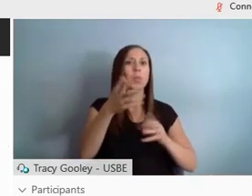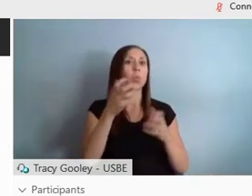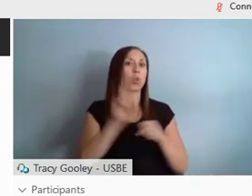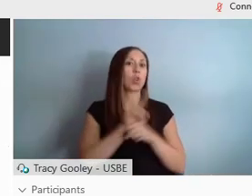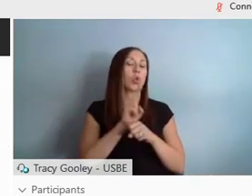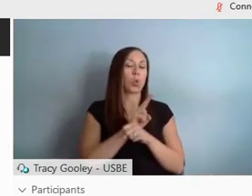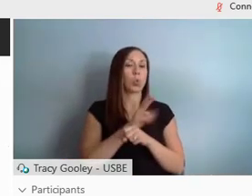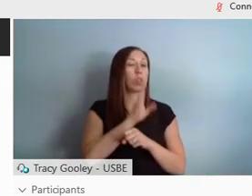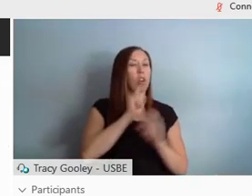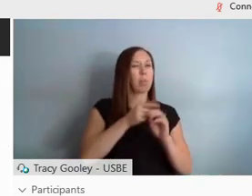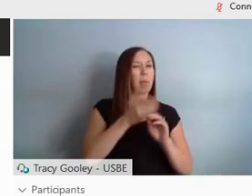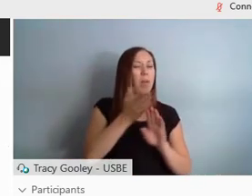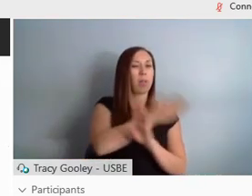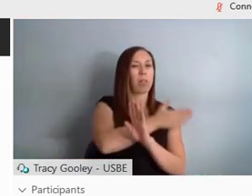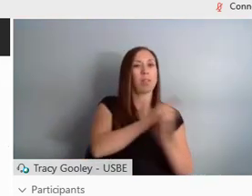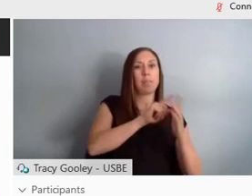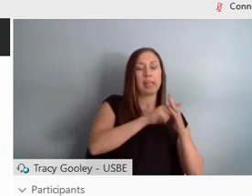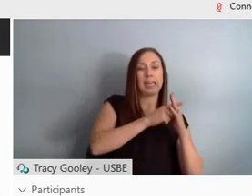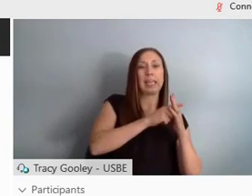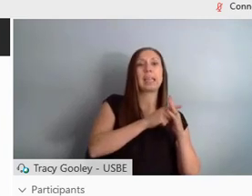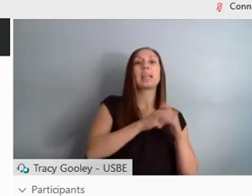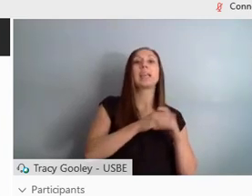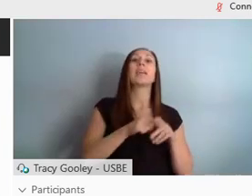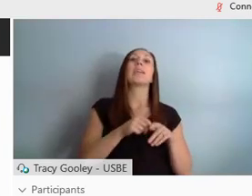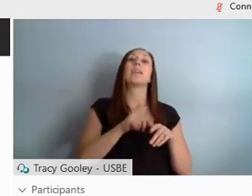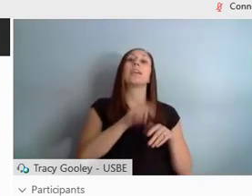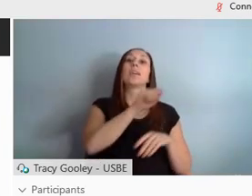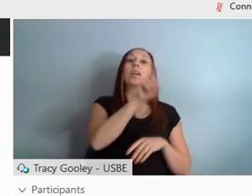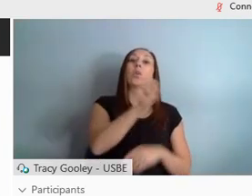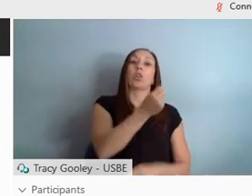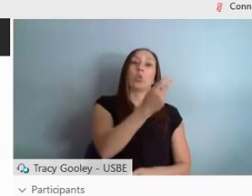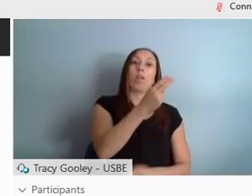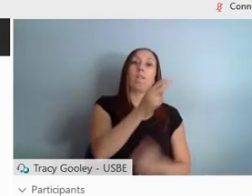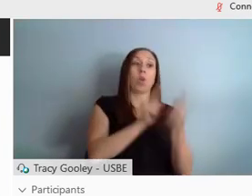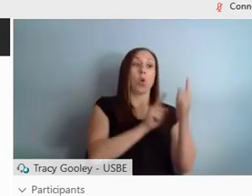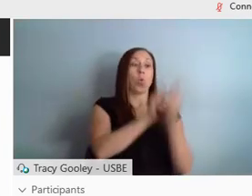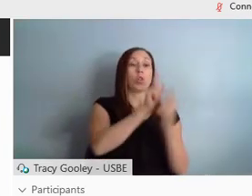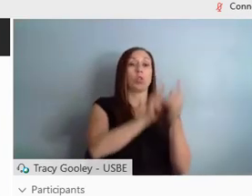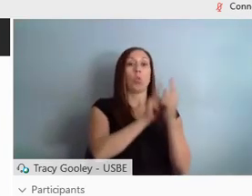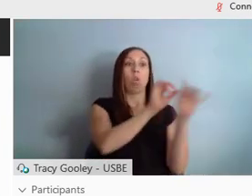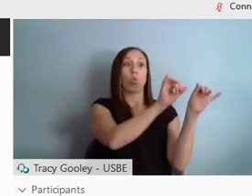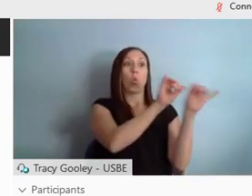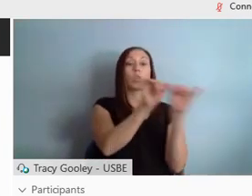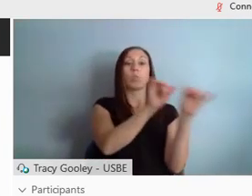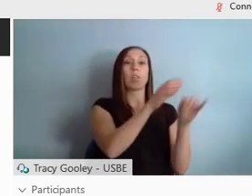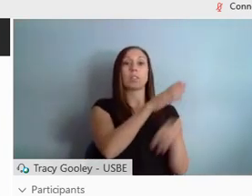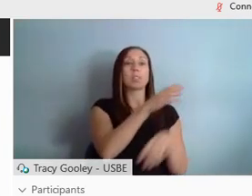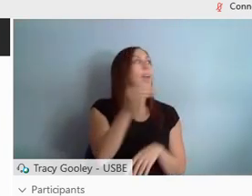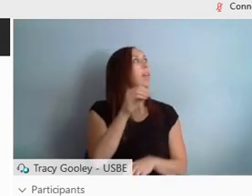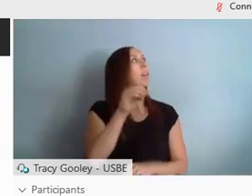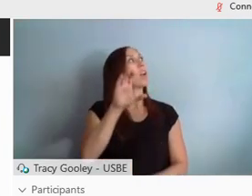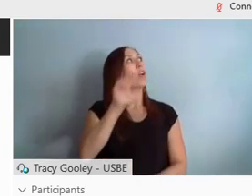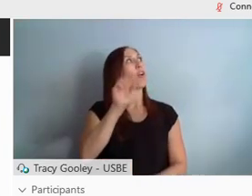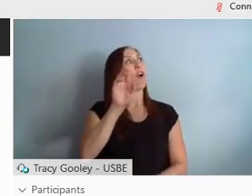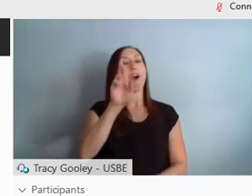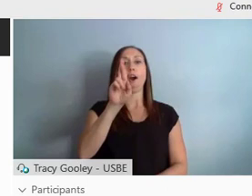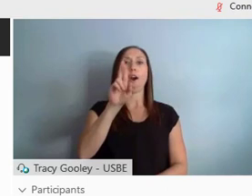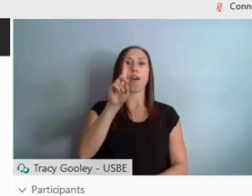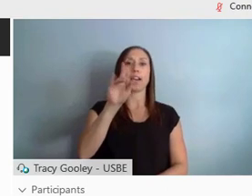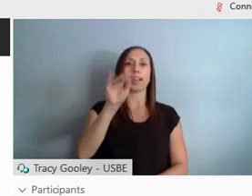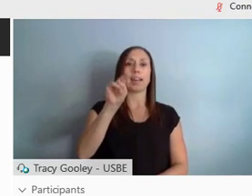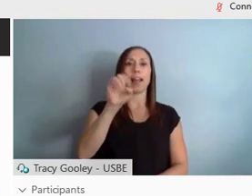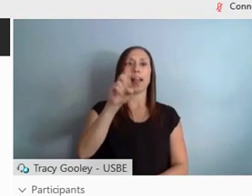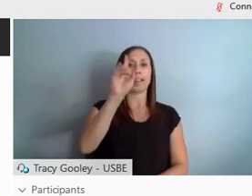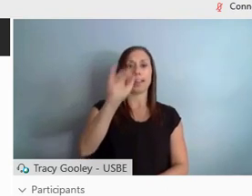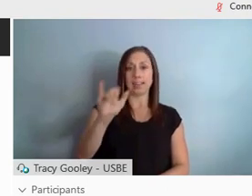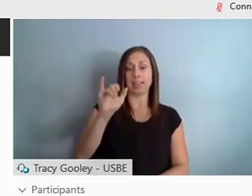training. So question 12 is one-to-one correspondence and cardinality. With this